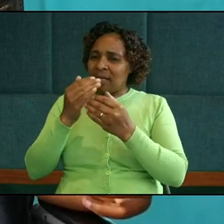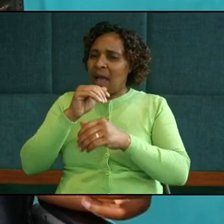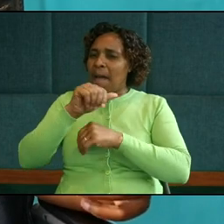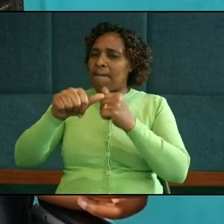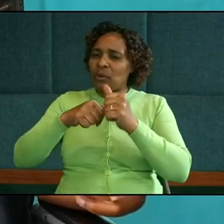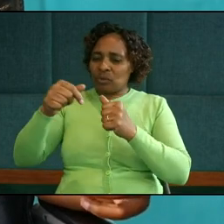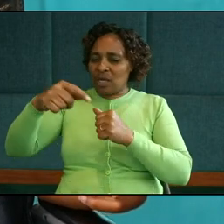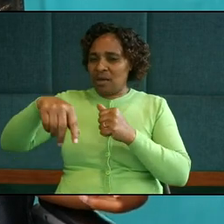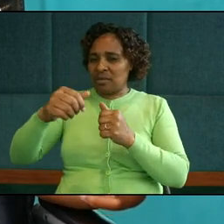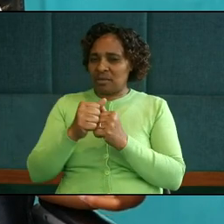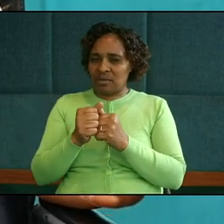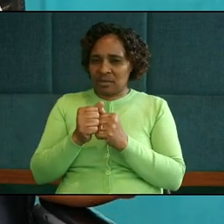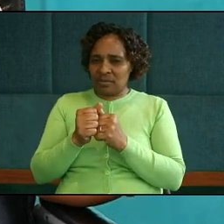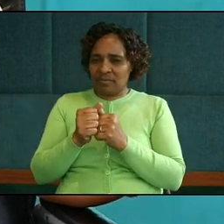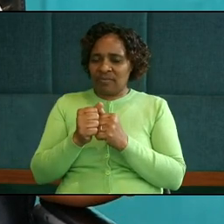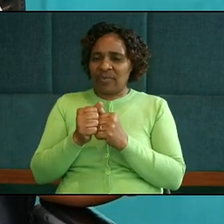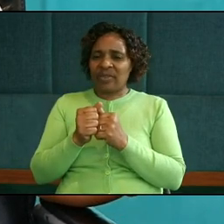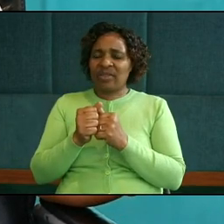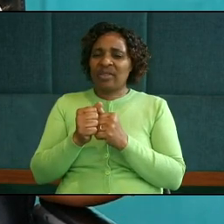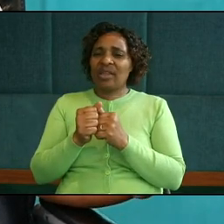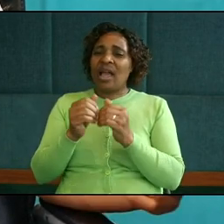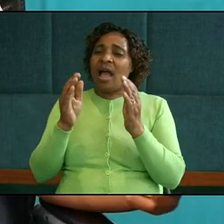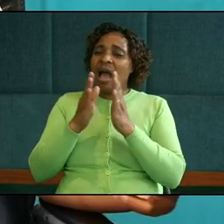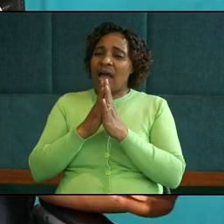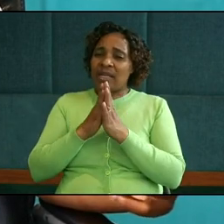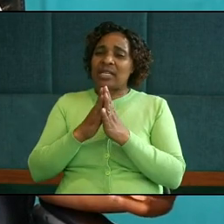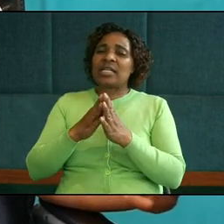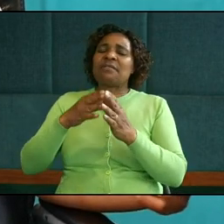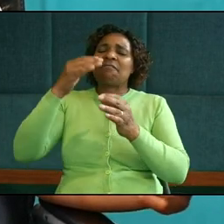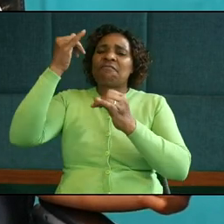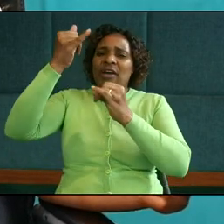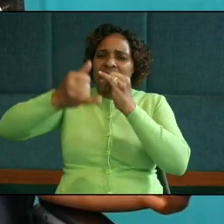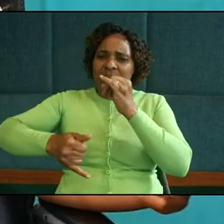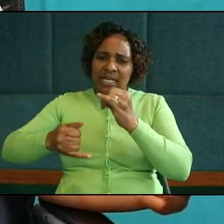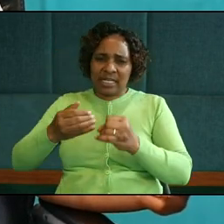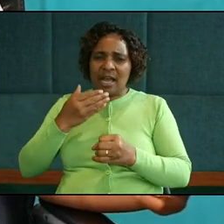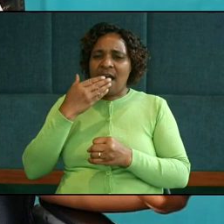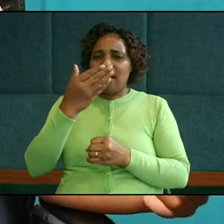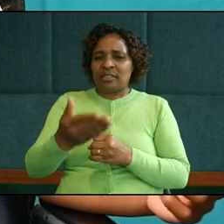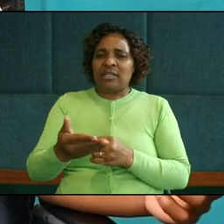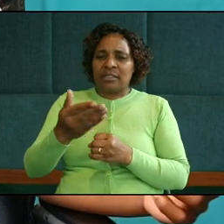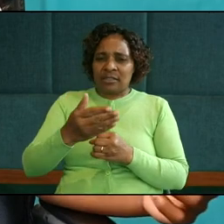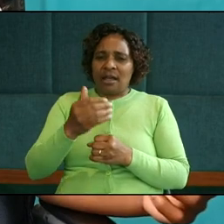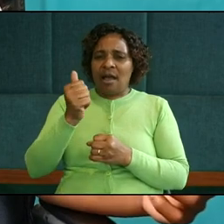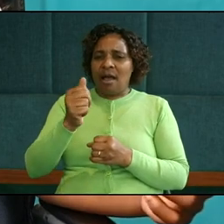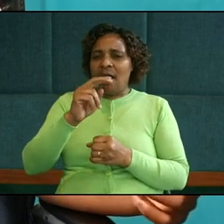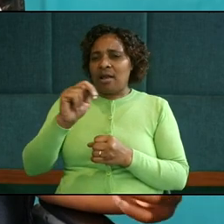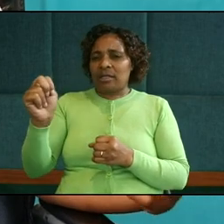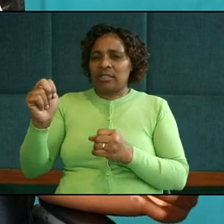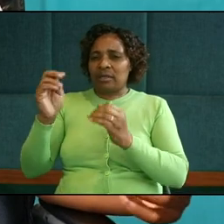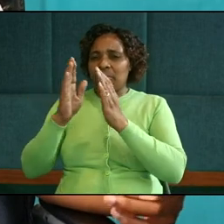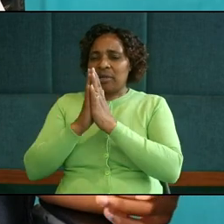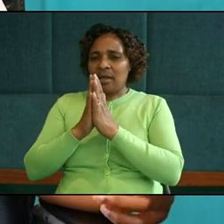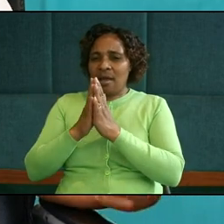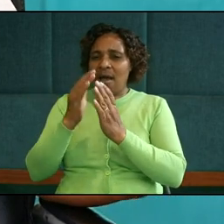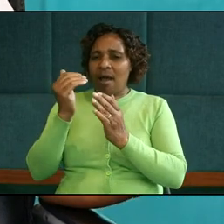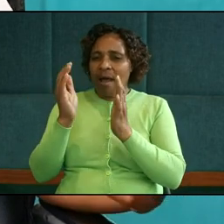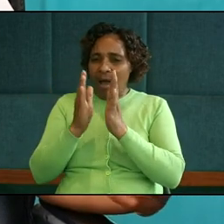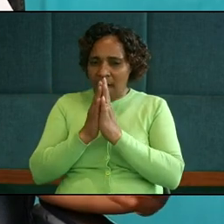about us, and He eventually answered Hannah's prayer, and